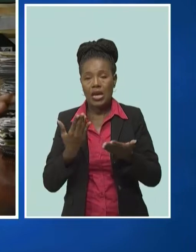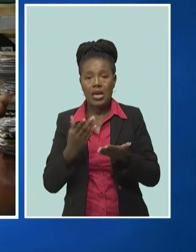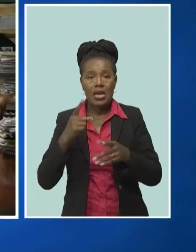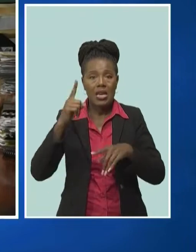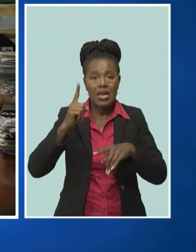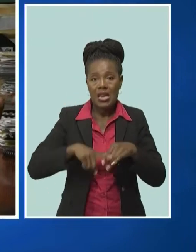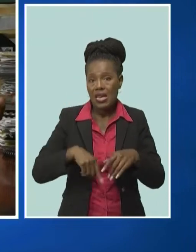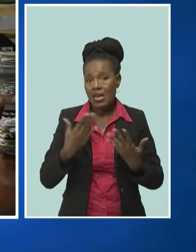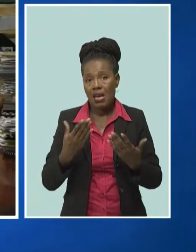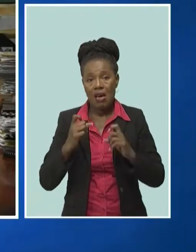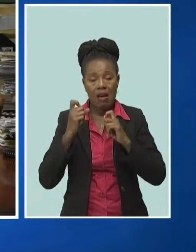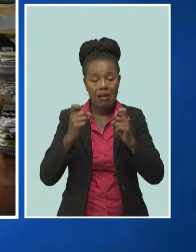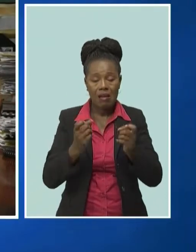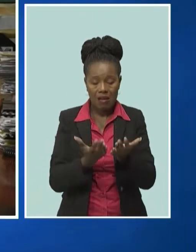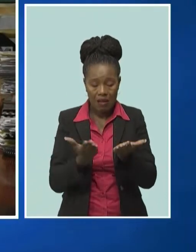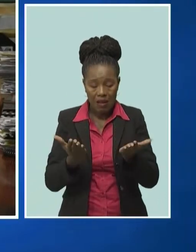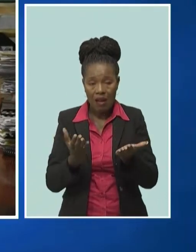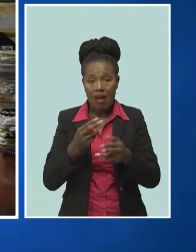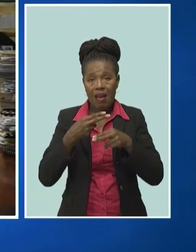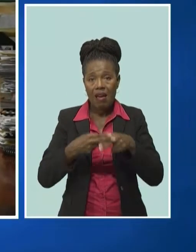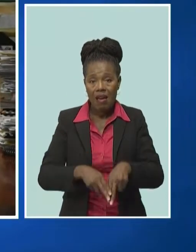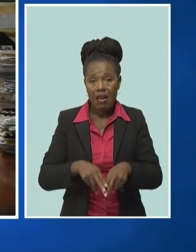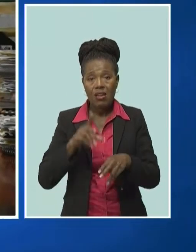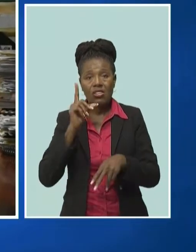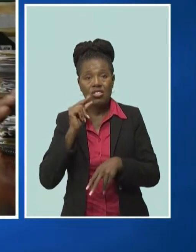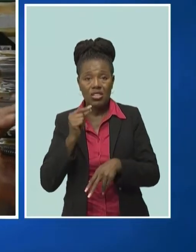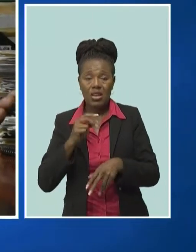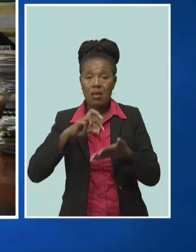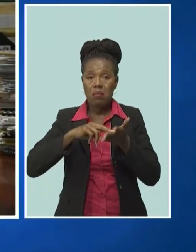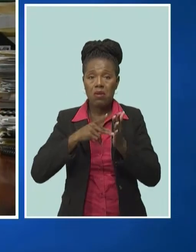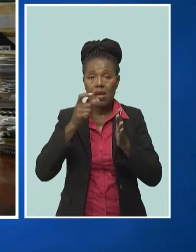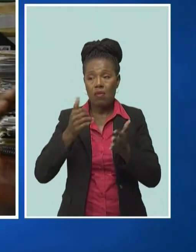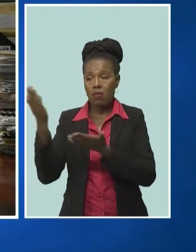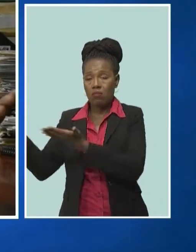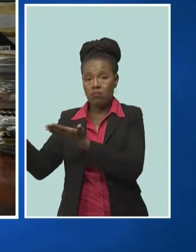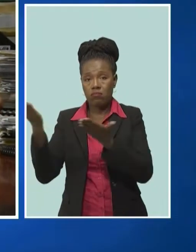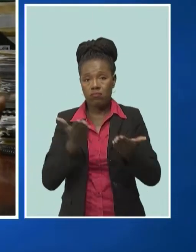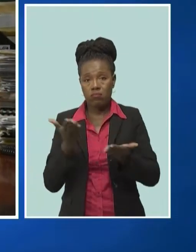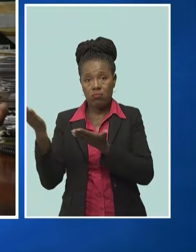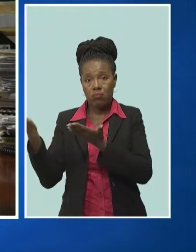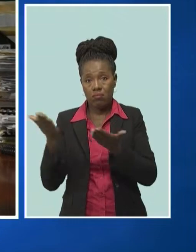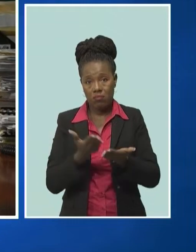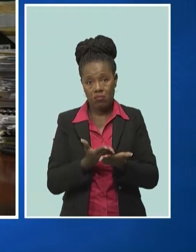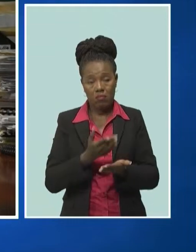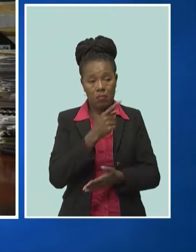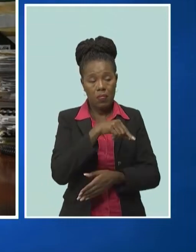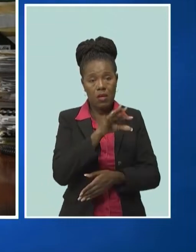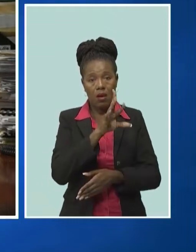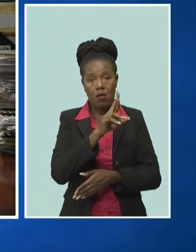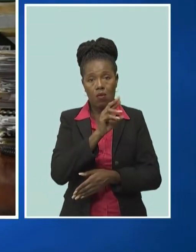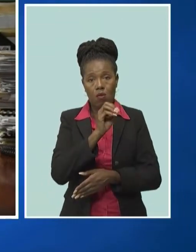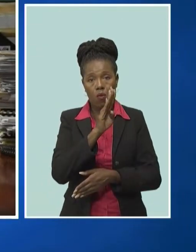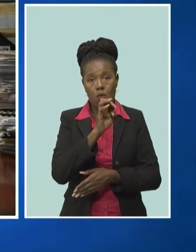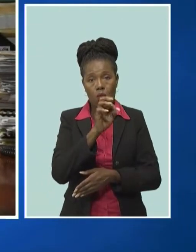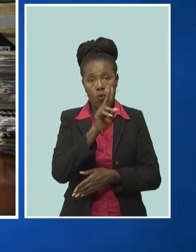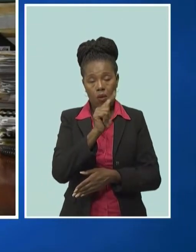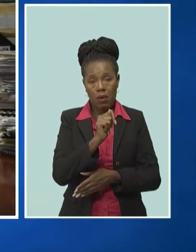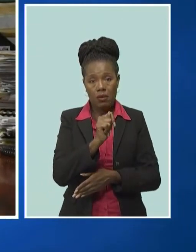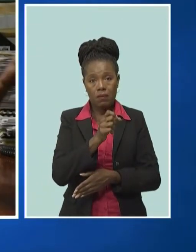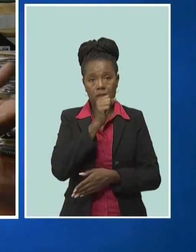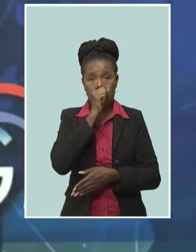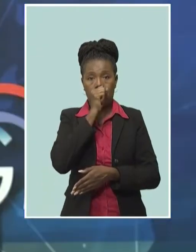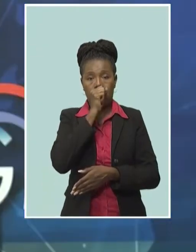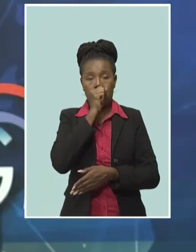he says, could result in the need to import. Roberts Manufacturing has declined to comment. Crystal Hoyt,